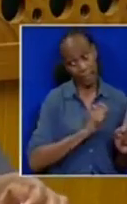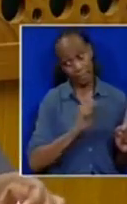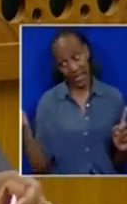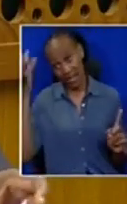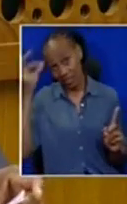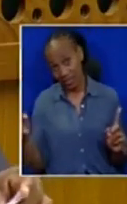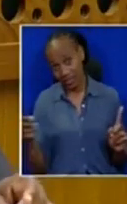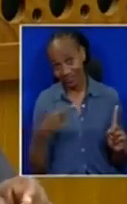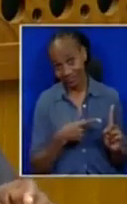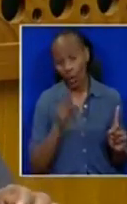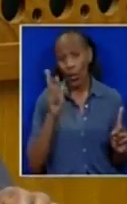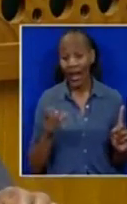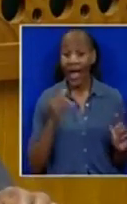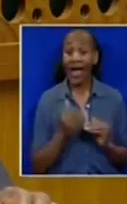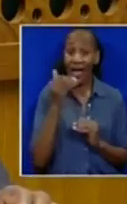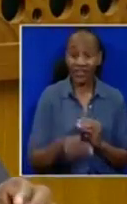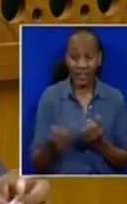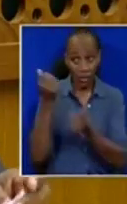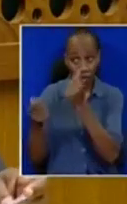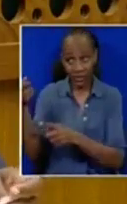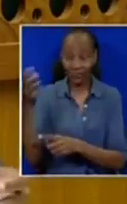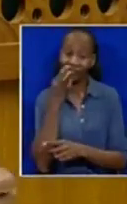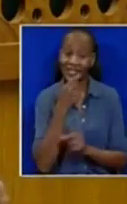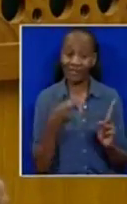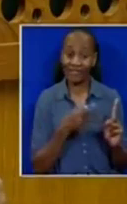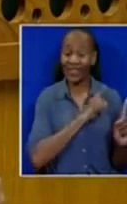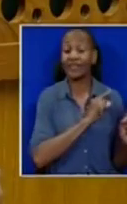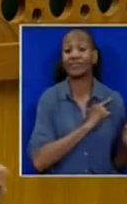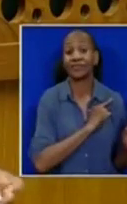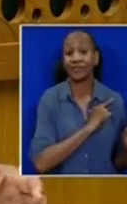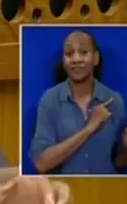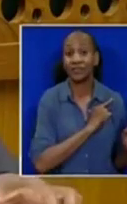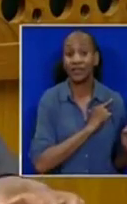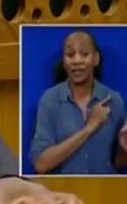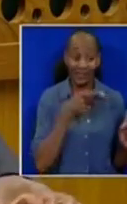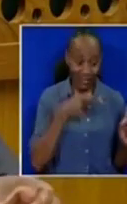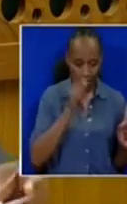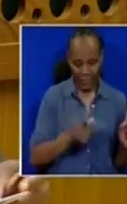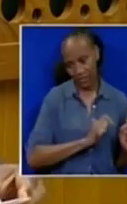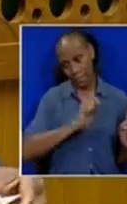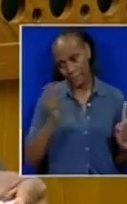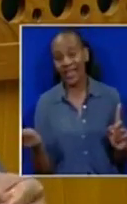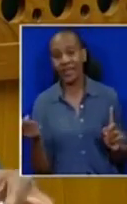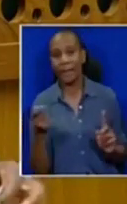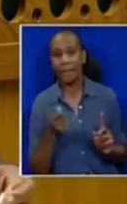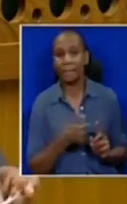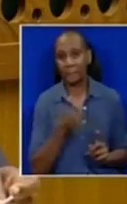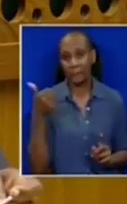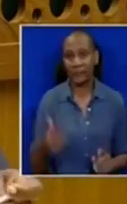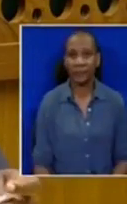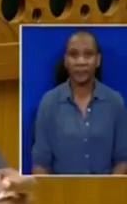back if he is found to have been personally responsible for these acts.